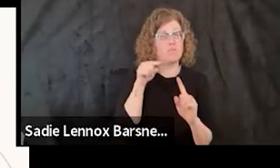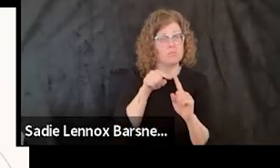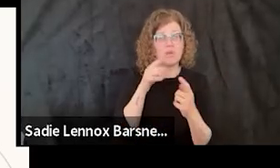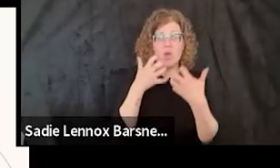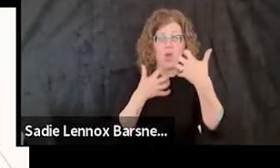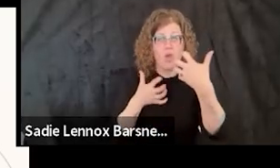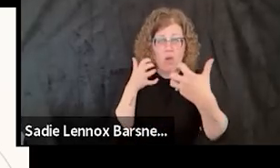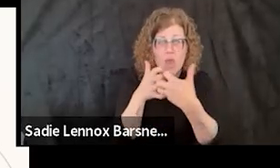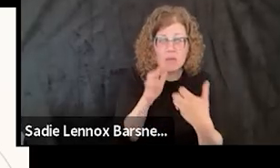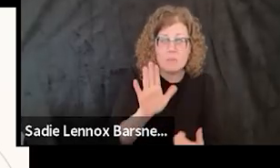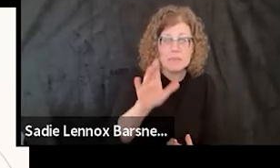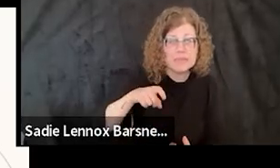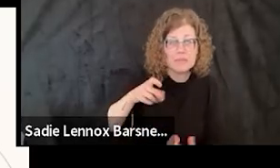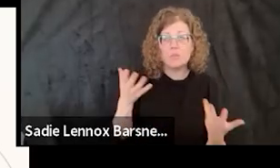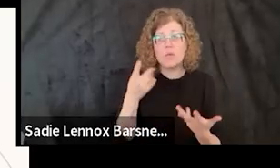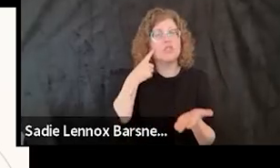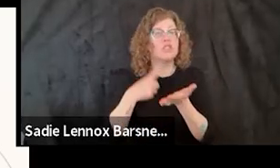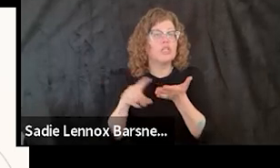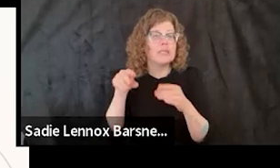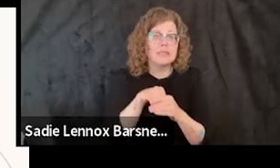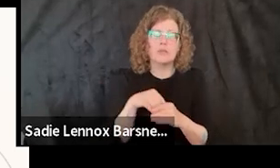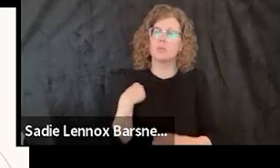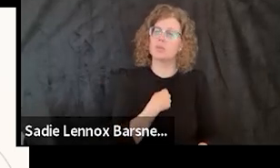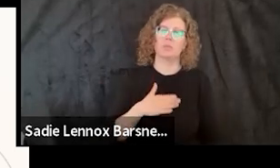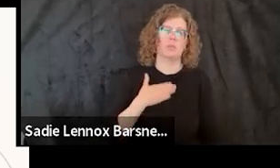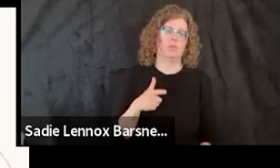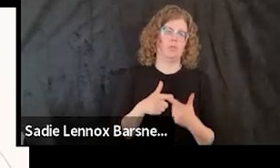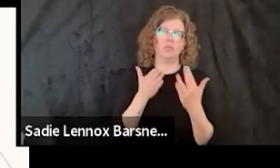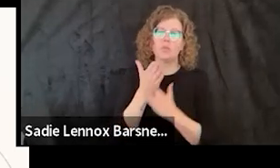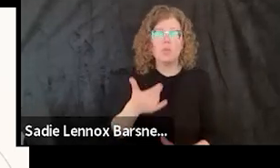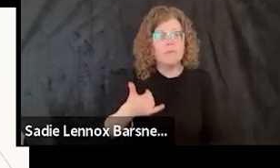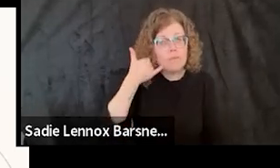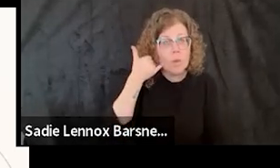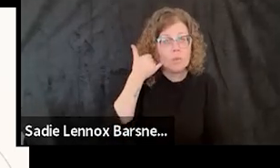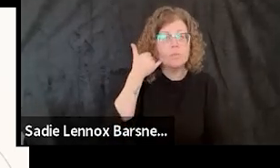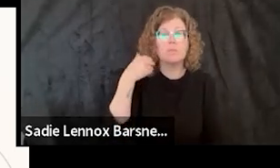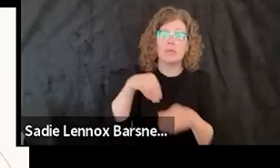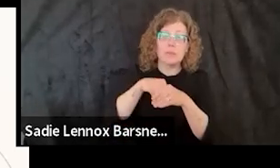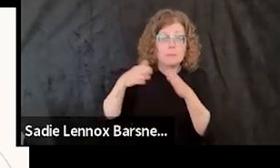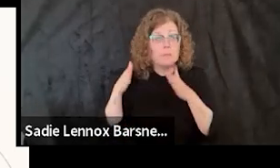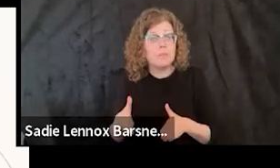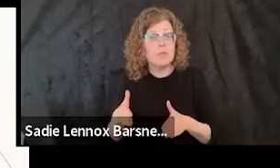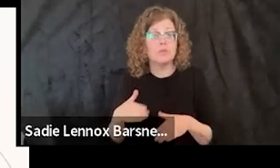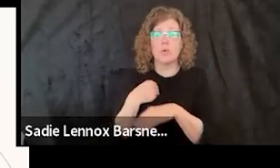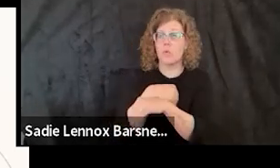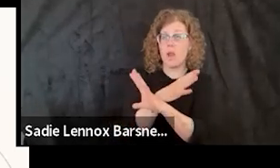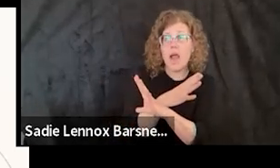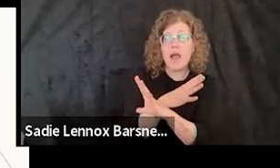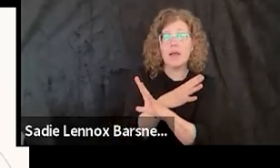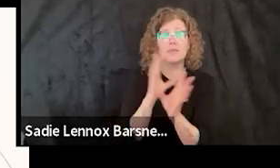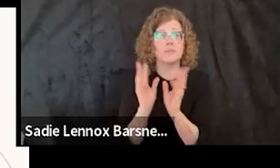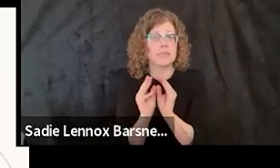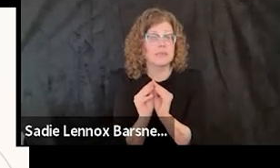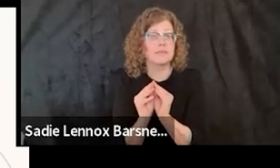assist you over the phone, in person, or online. Help is available for applicants even if they choose not